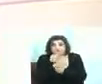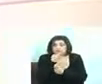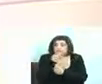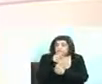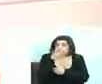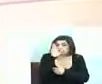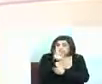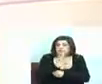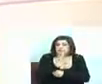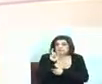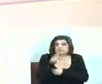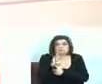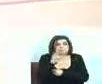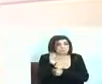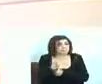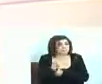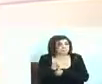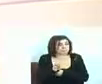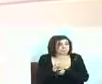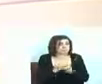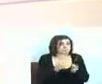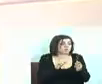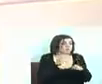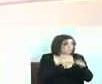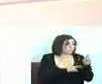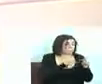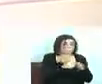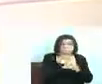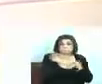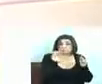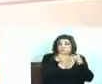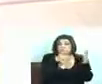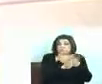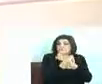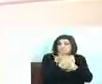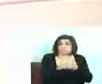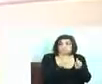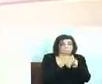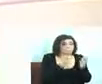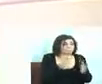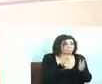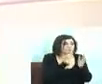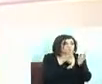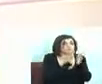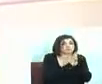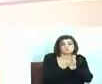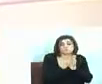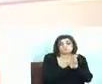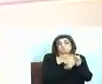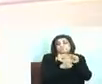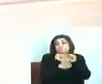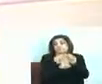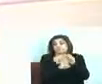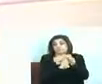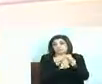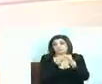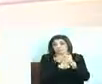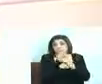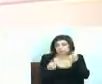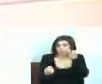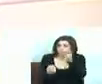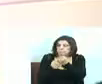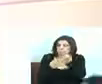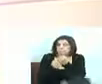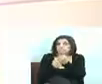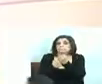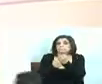your perseverance, as well as your presence. And so we thank you for being present and showing up. We also need your support.